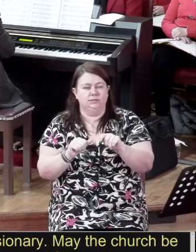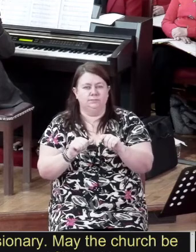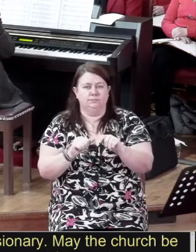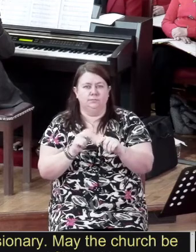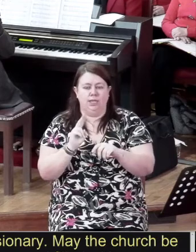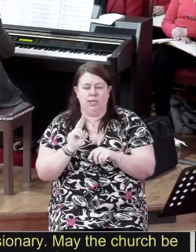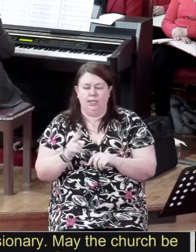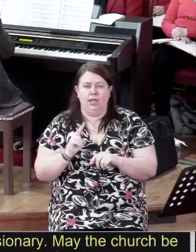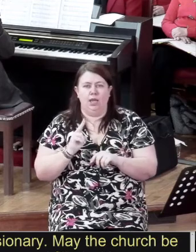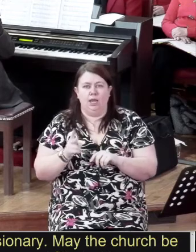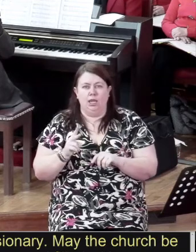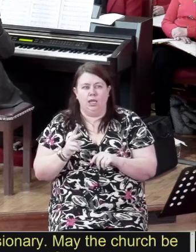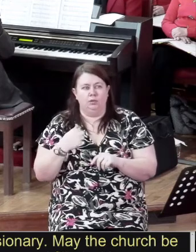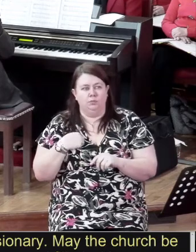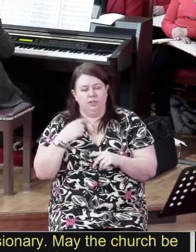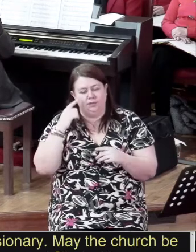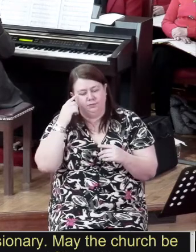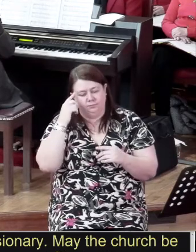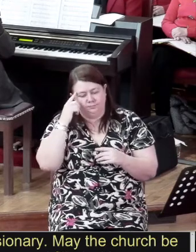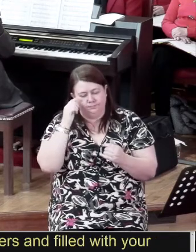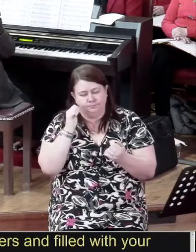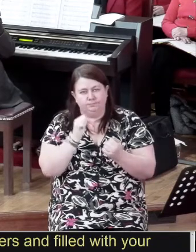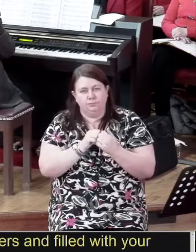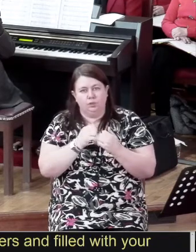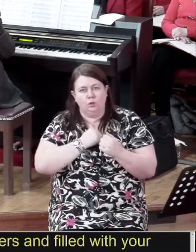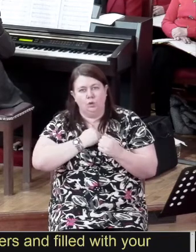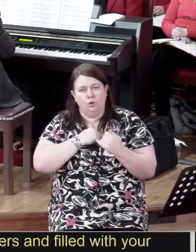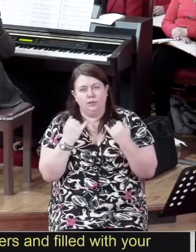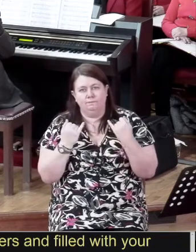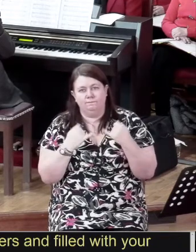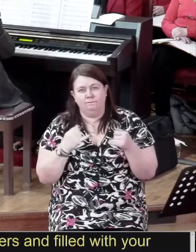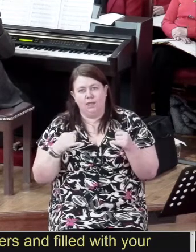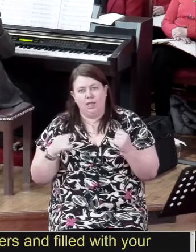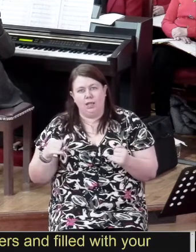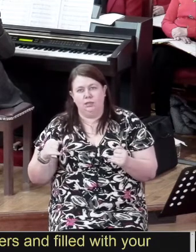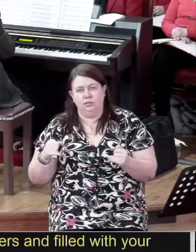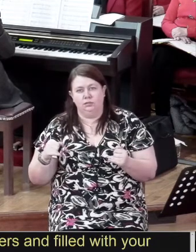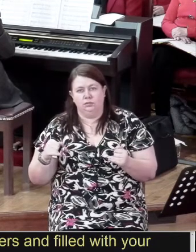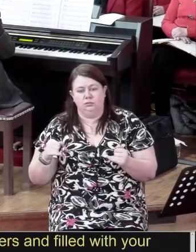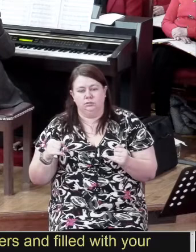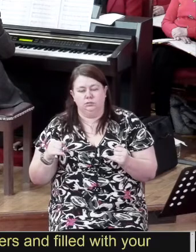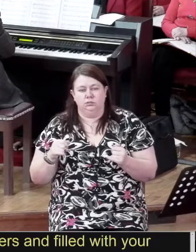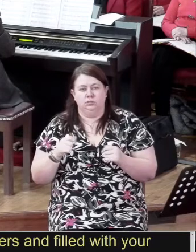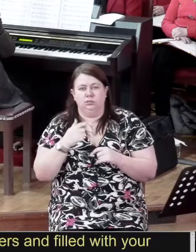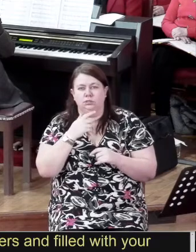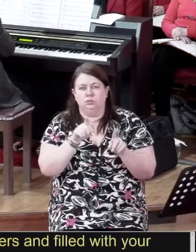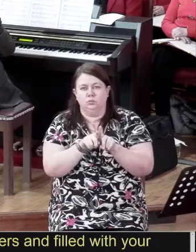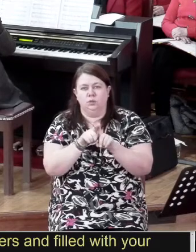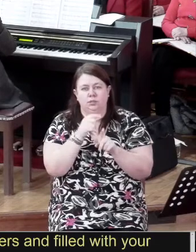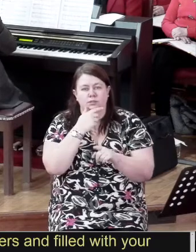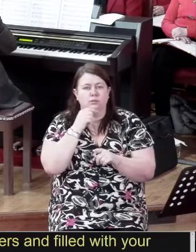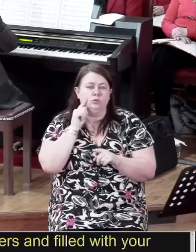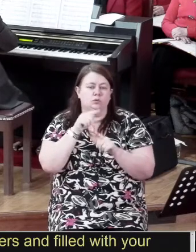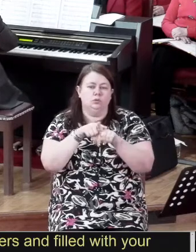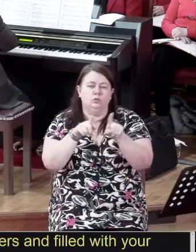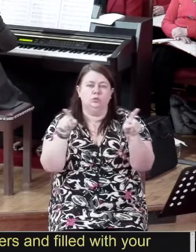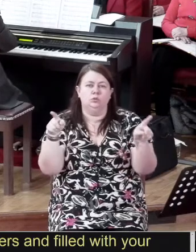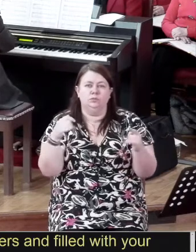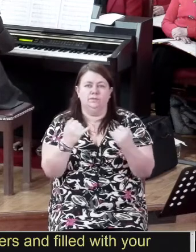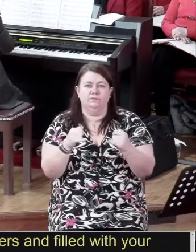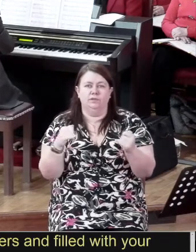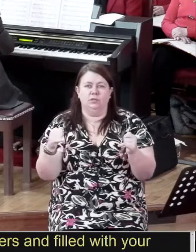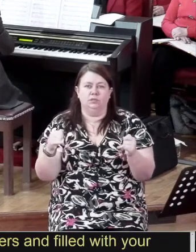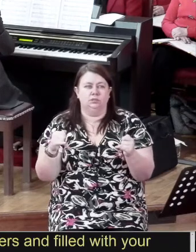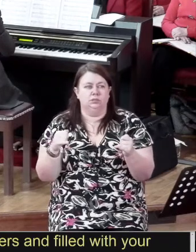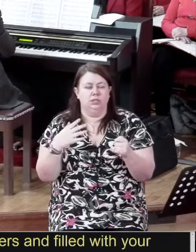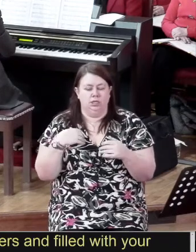and again we are reminded of our human frailty, our mortality and the fickleness of human nature. Each day and in every